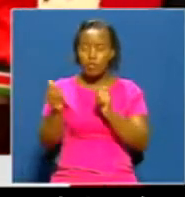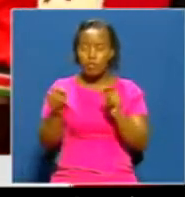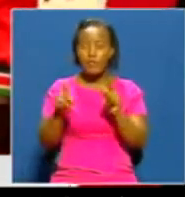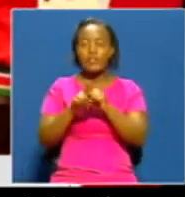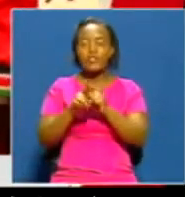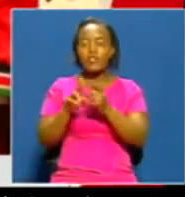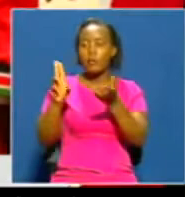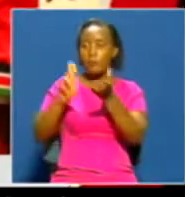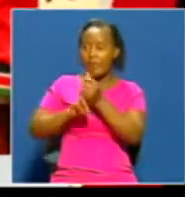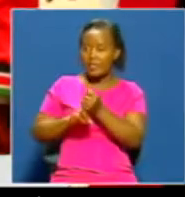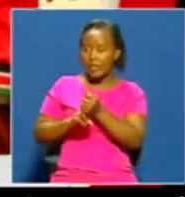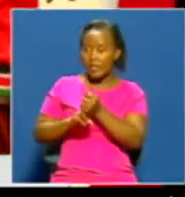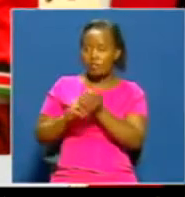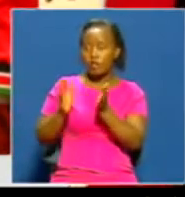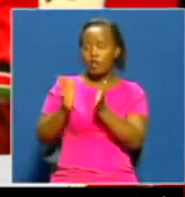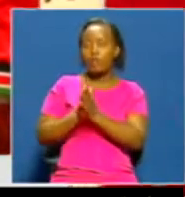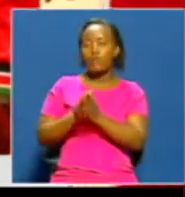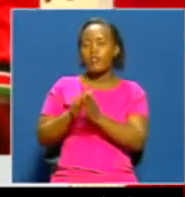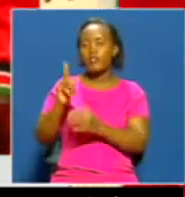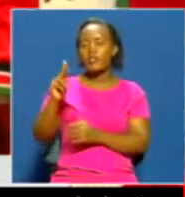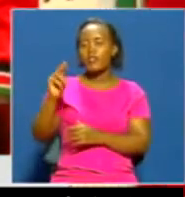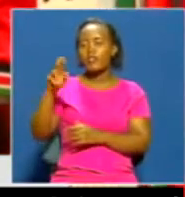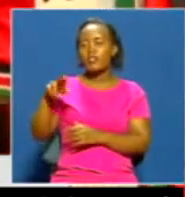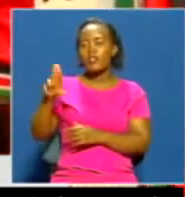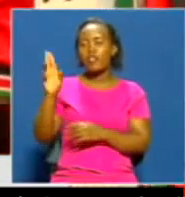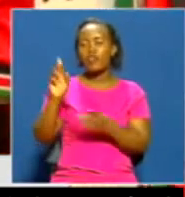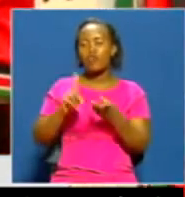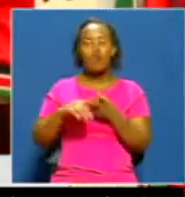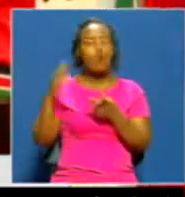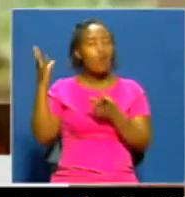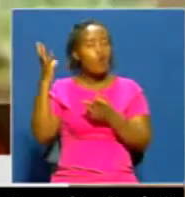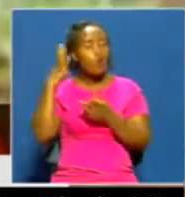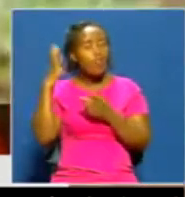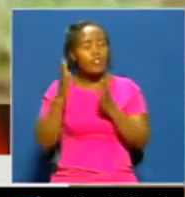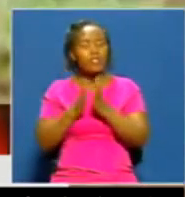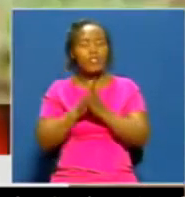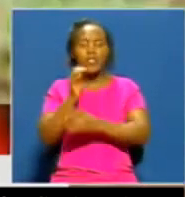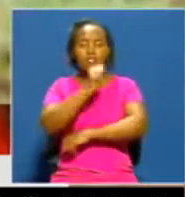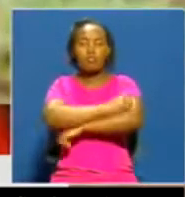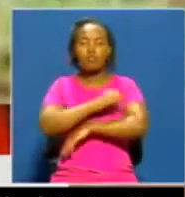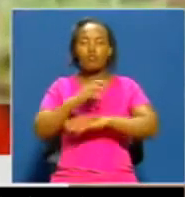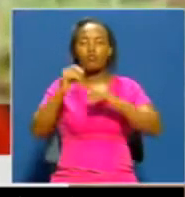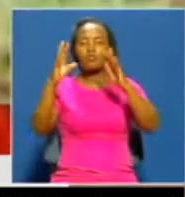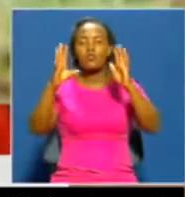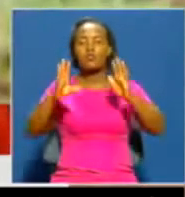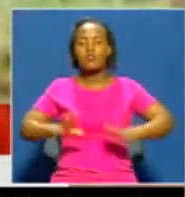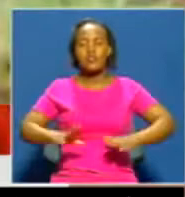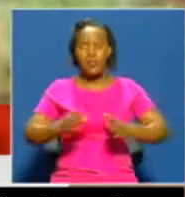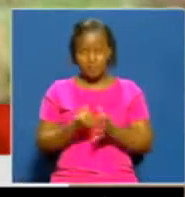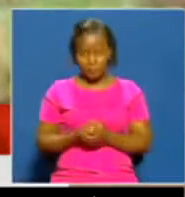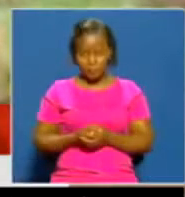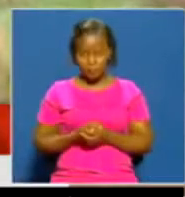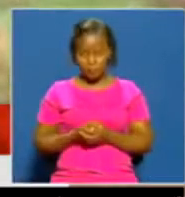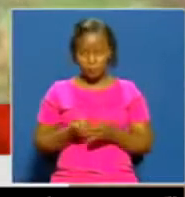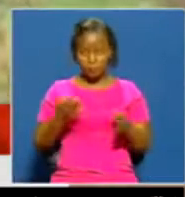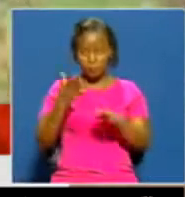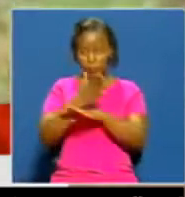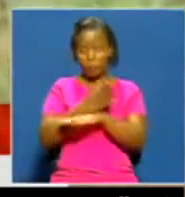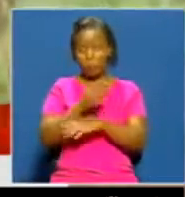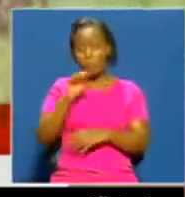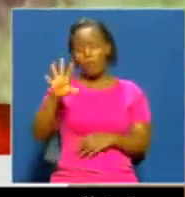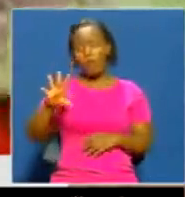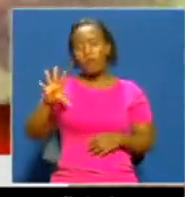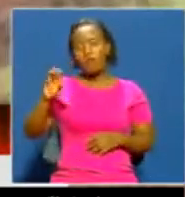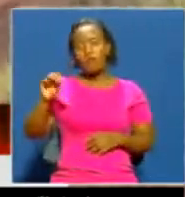Kenyatta University, art colleges and school teachers to do the judging. And finally, close to 500 athletes have been invited